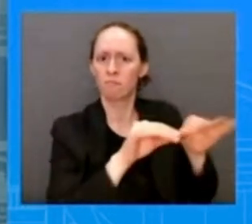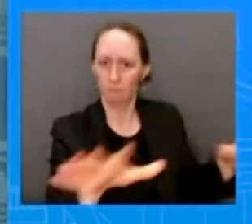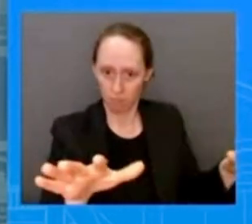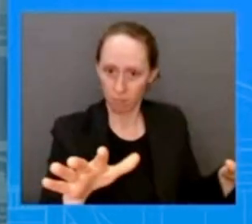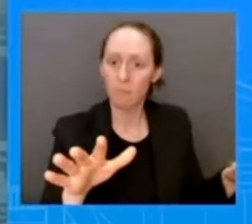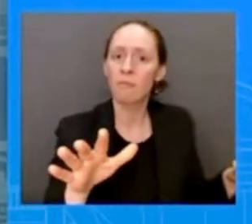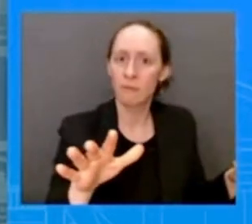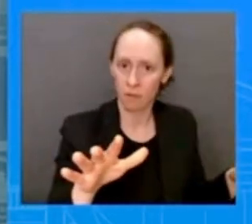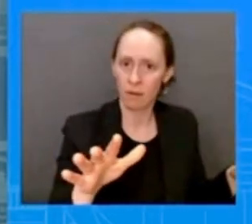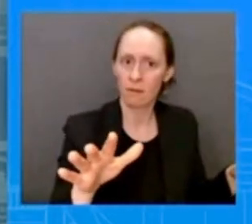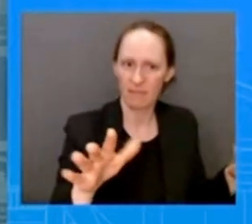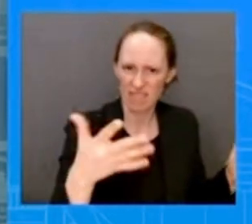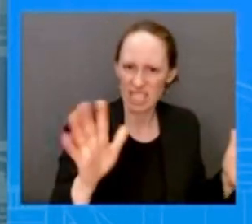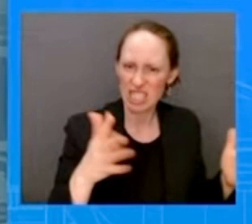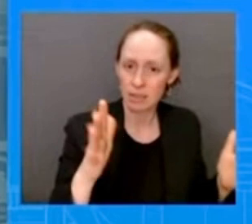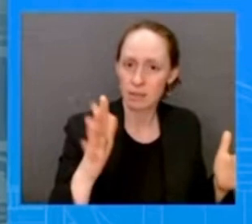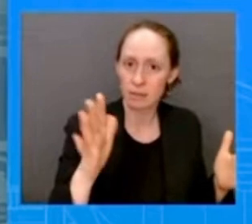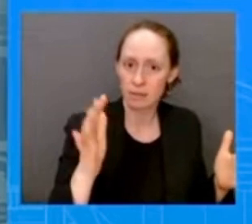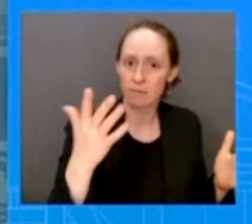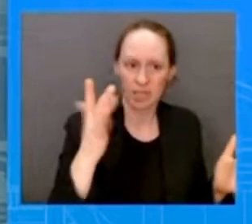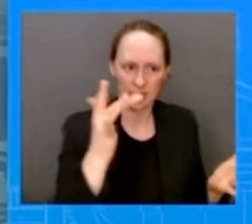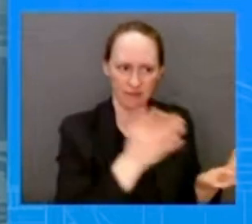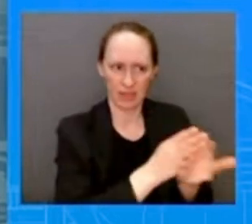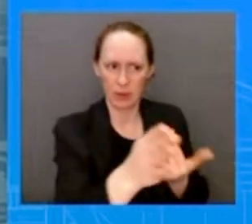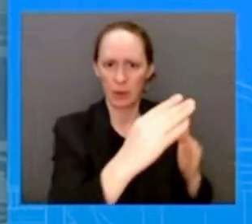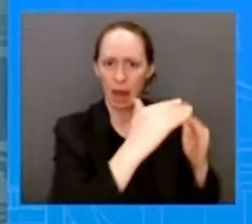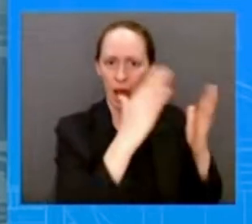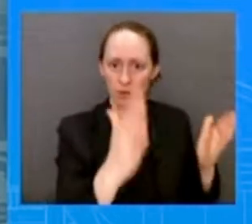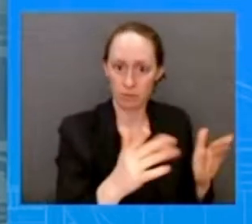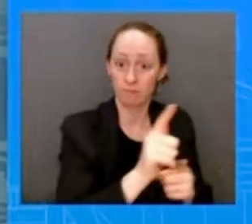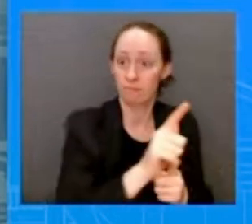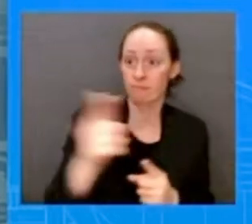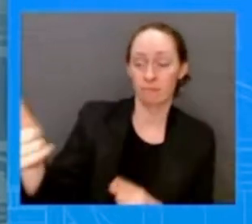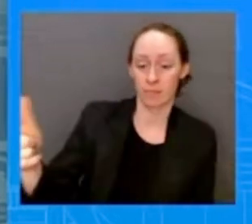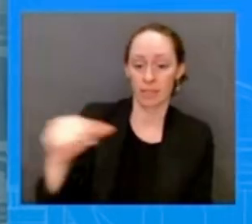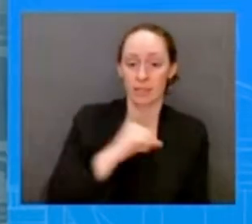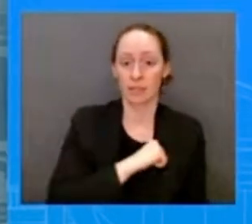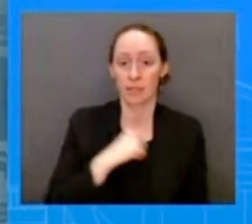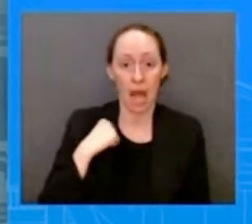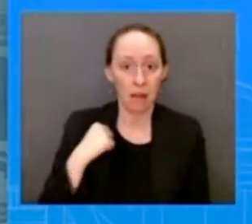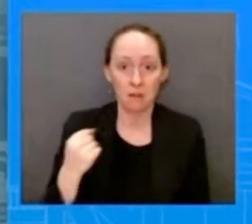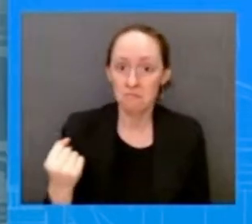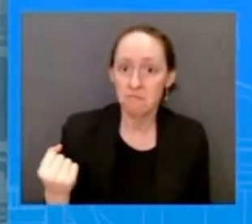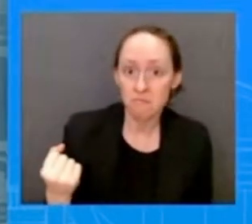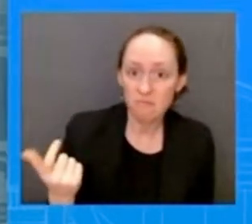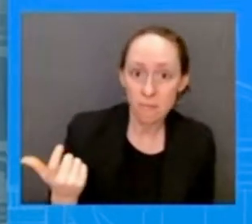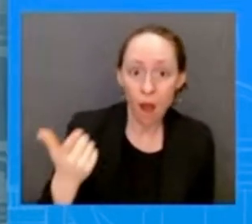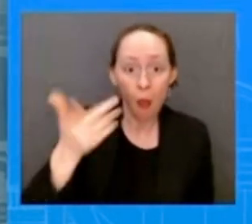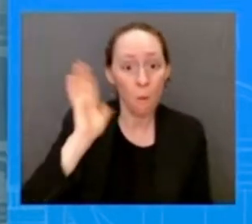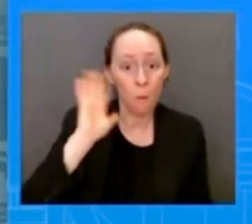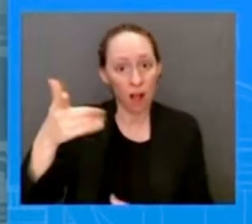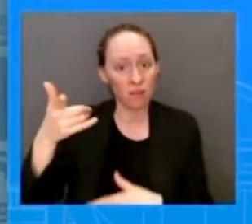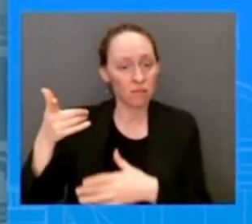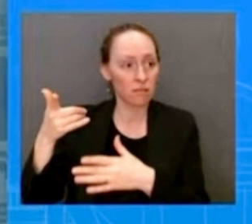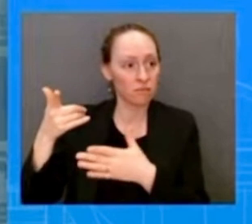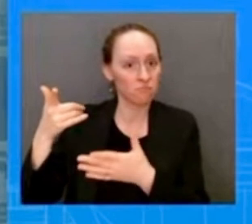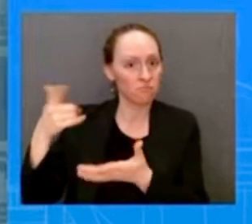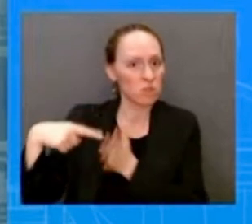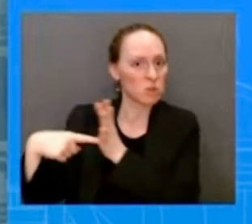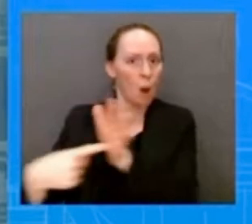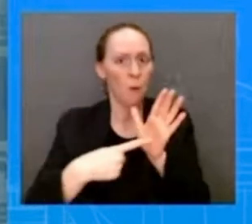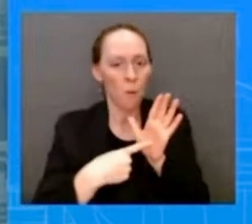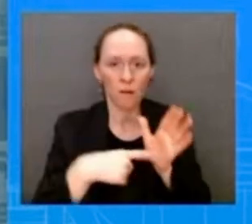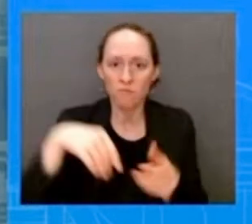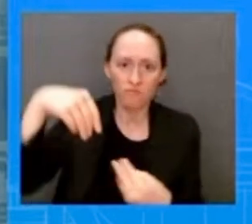president declassified and made public the DNI's initial findings here about the source of COVID. So